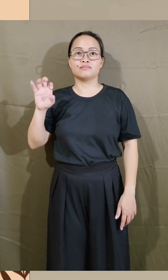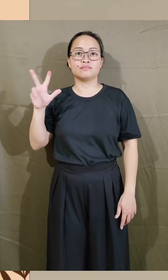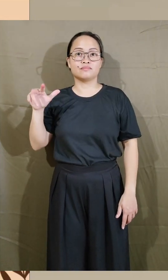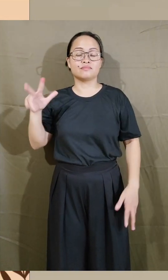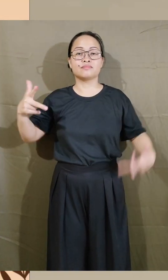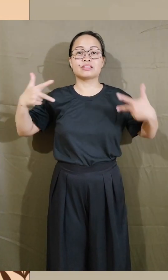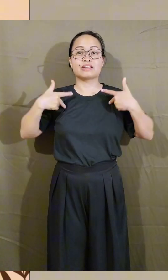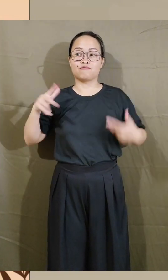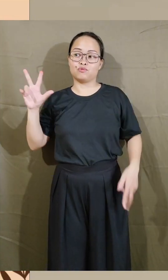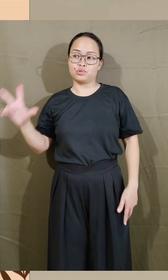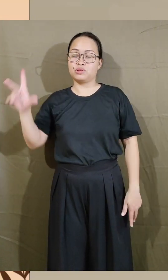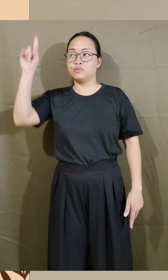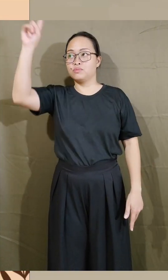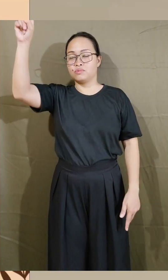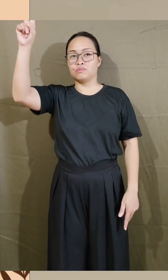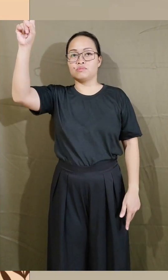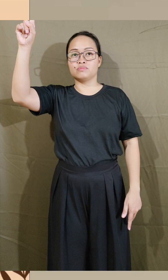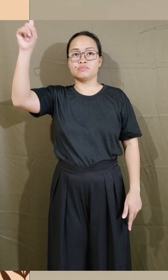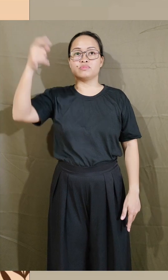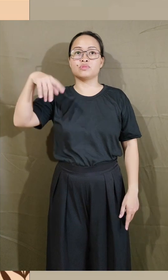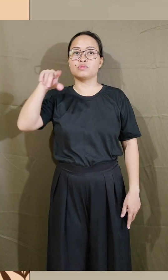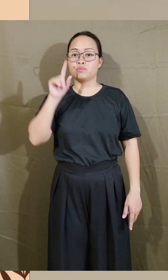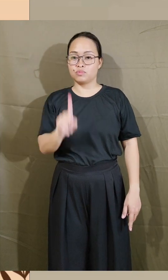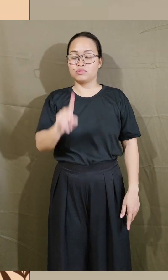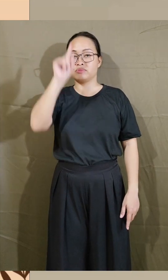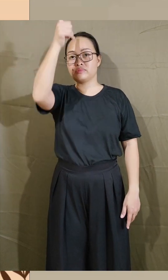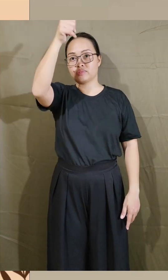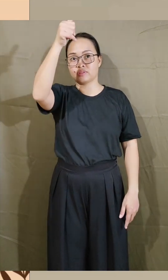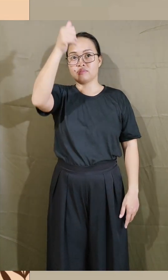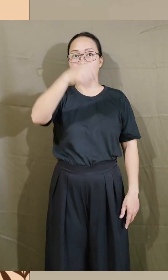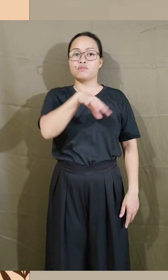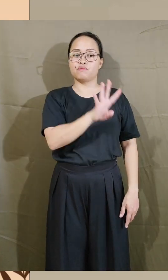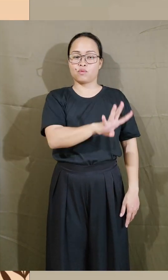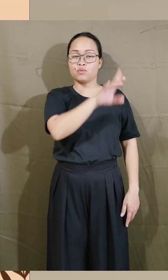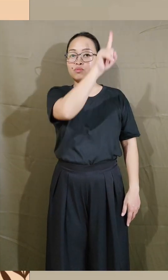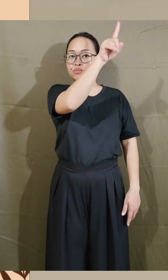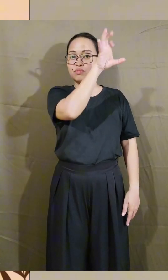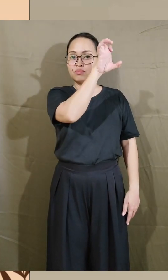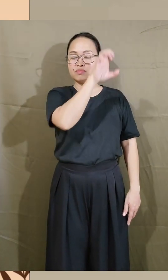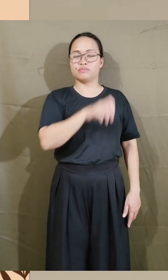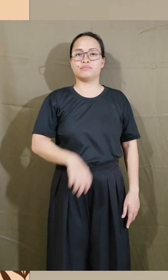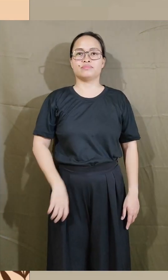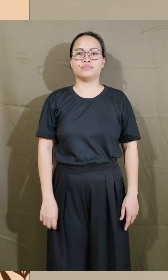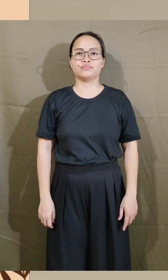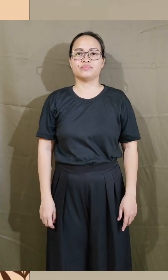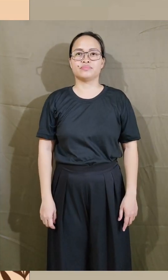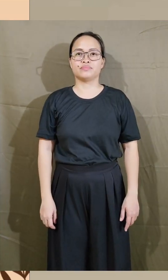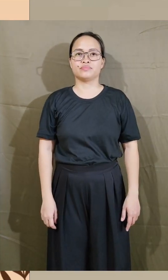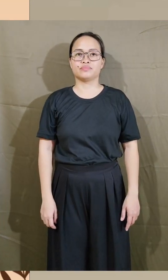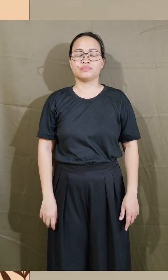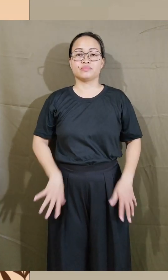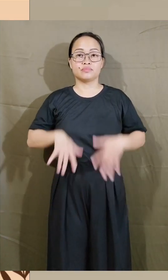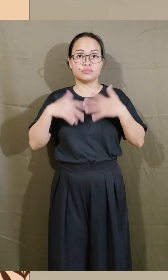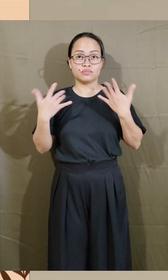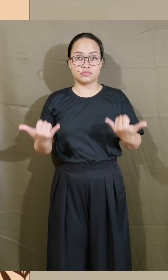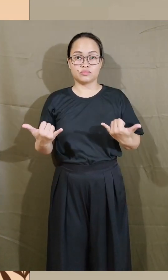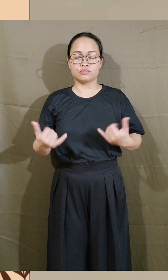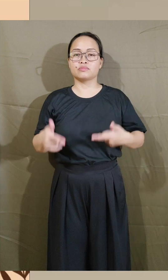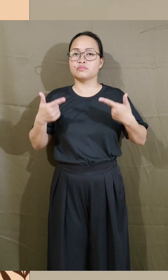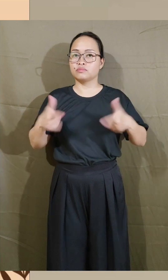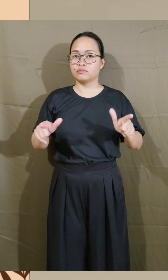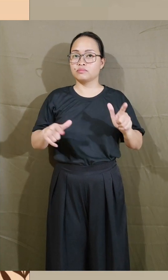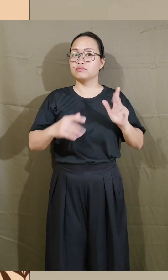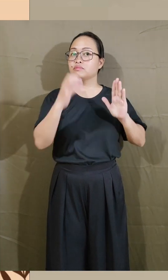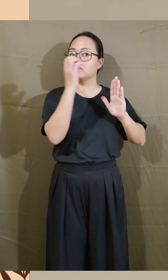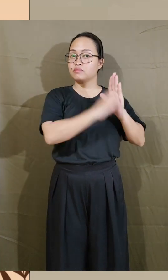413 has 3 ones, 1 ten, and 4 hundreds. Now let's